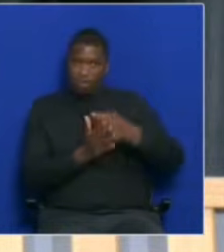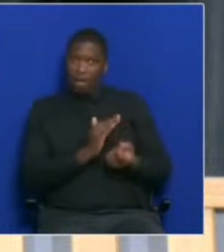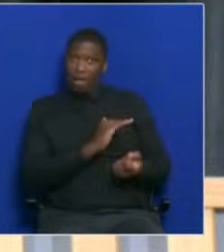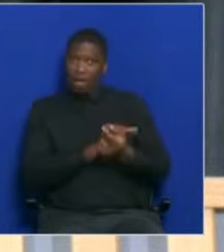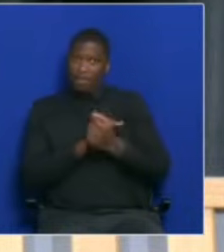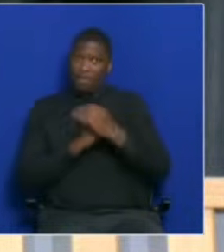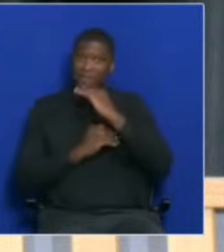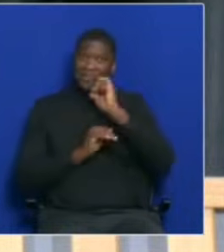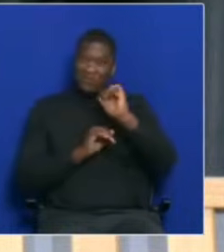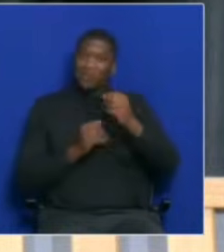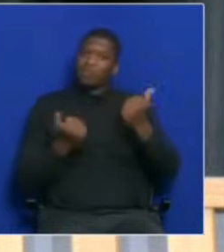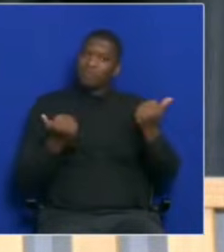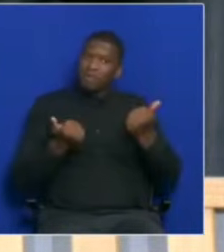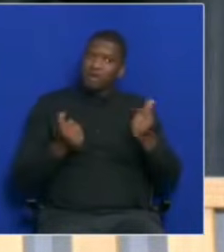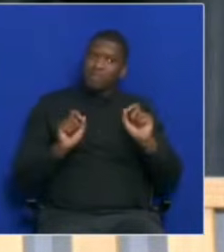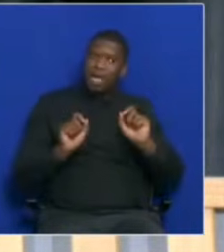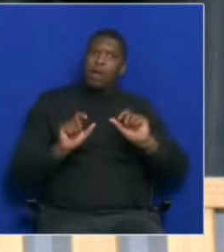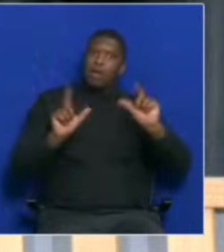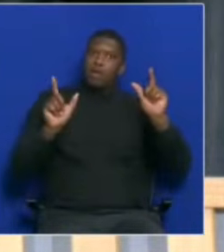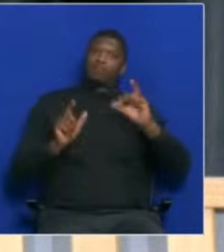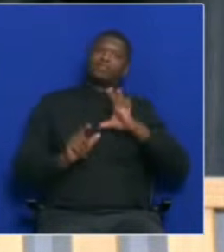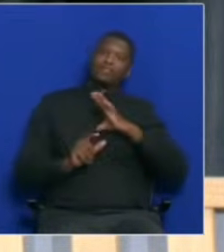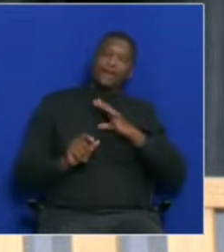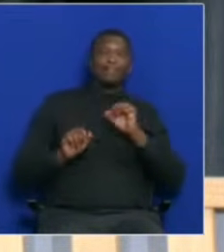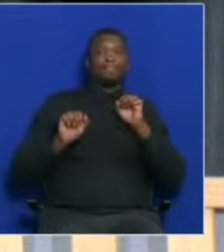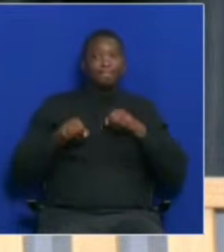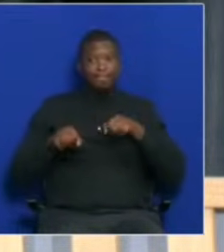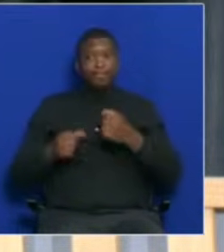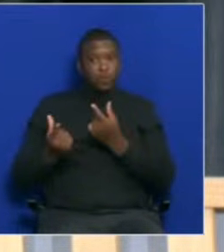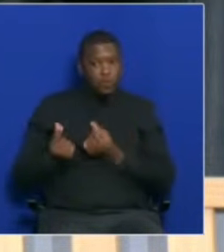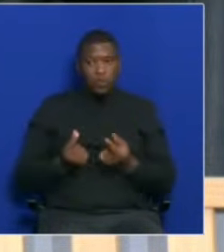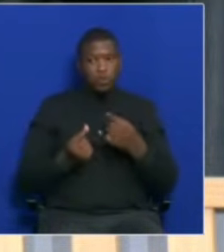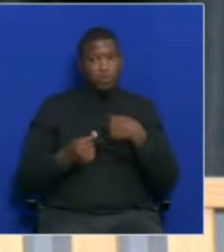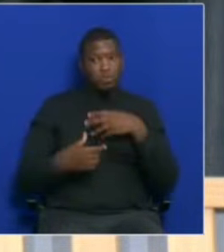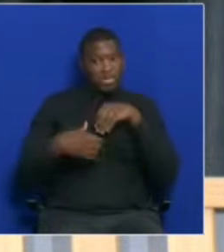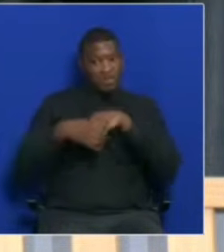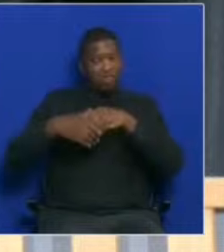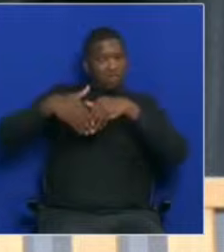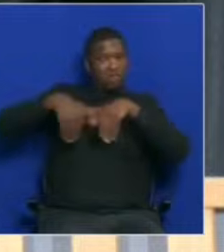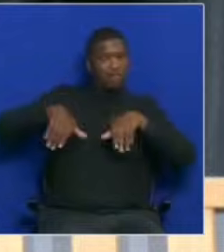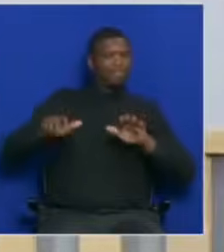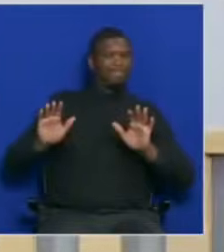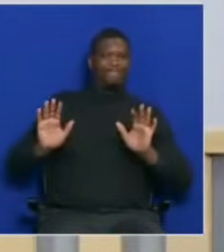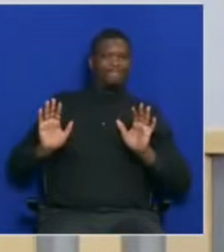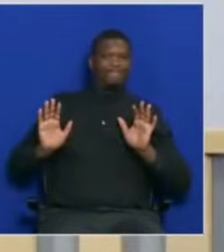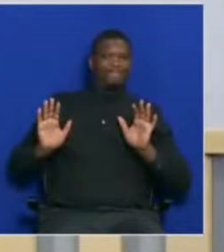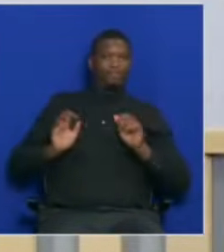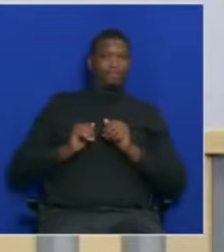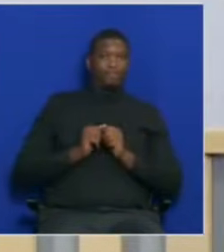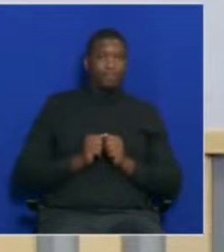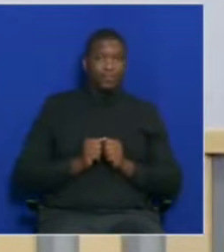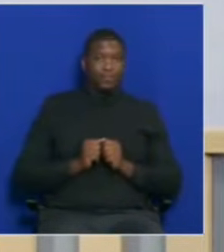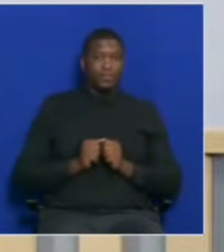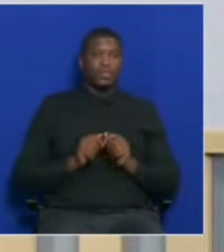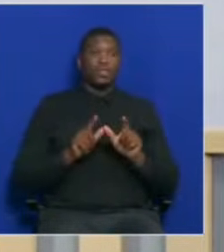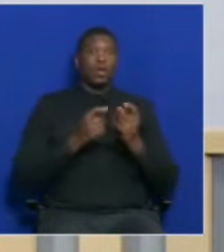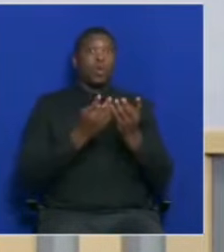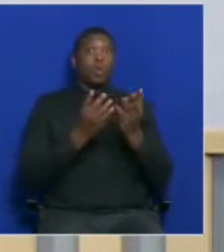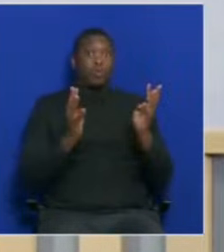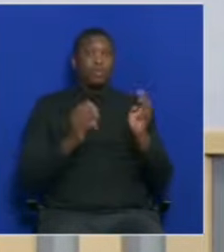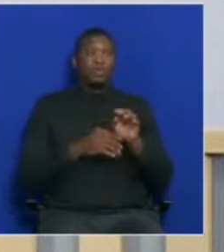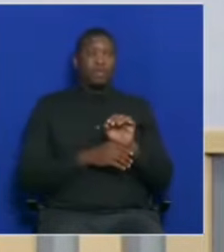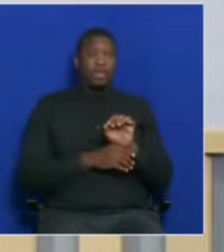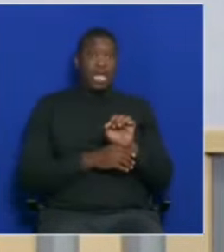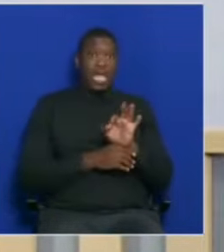I'll just do what they ask me to do, and I don't want any part to it. What do you say to that? Commissioner, if that was the case, I